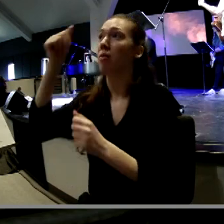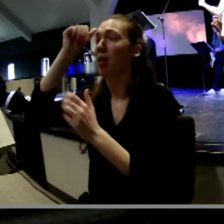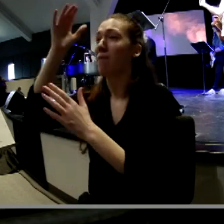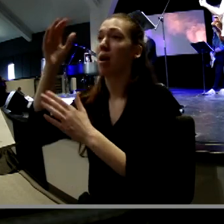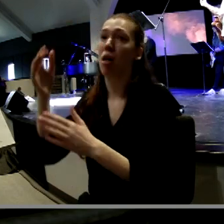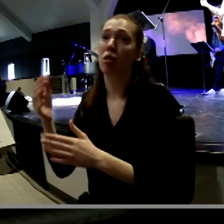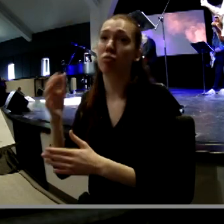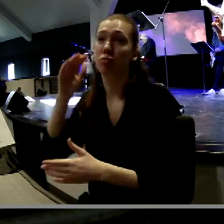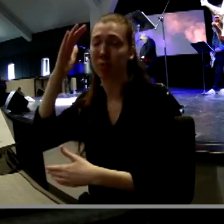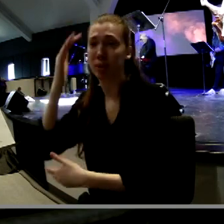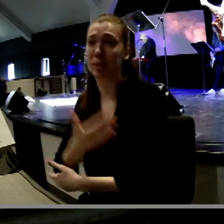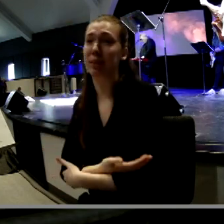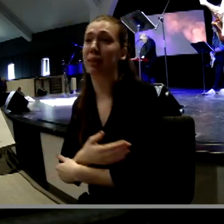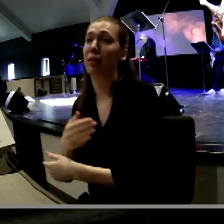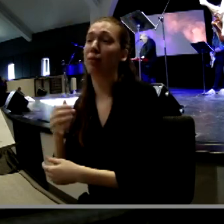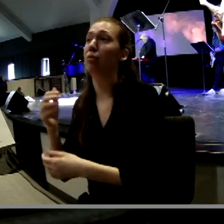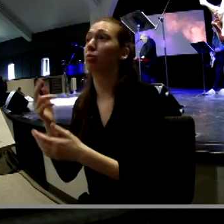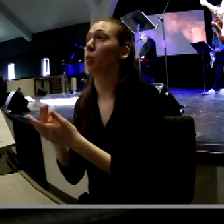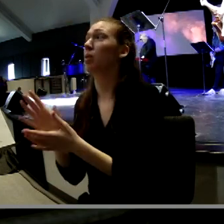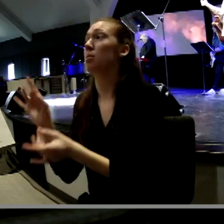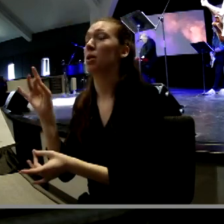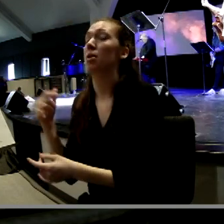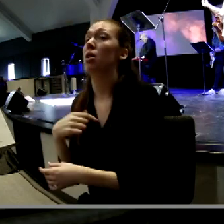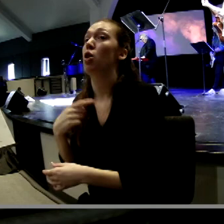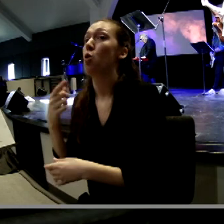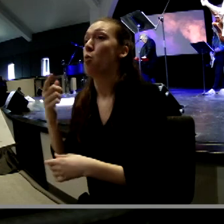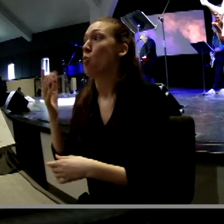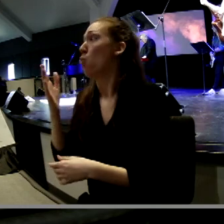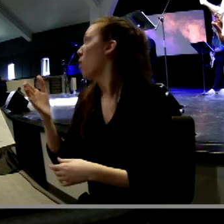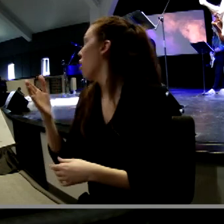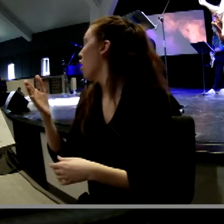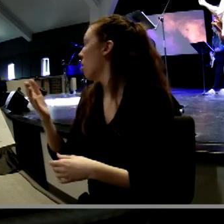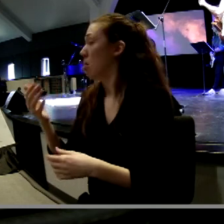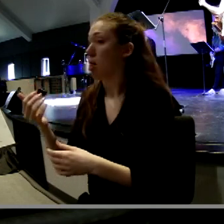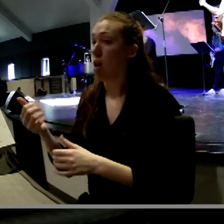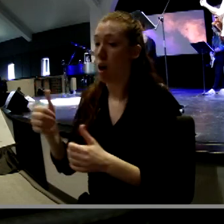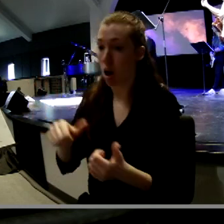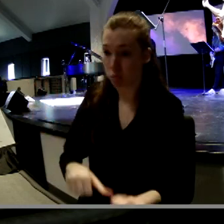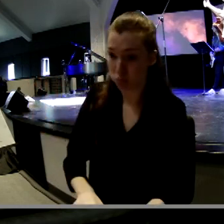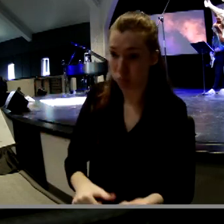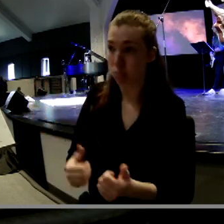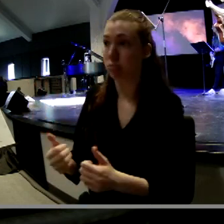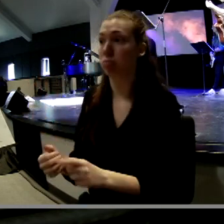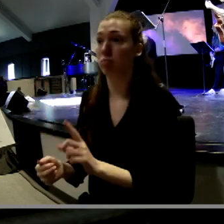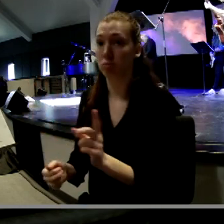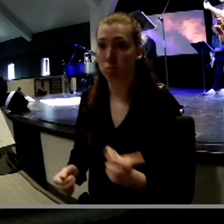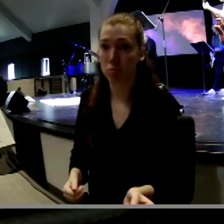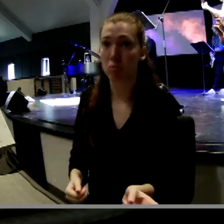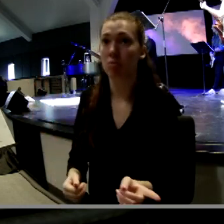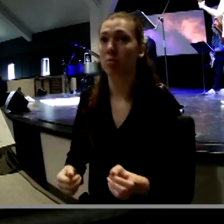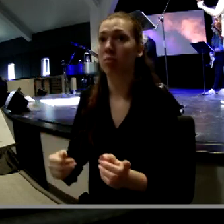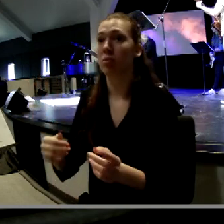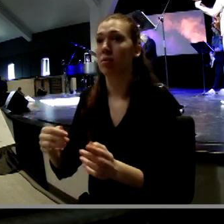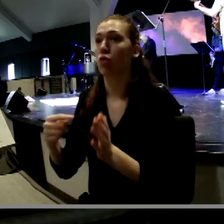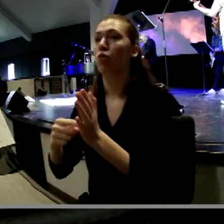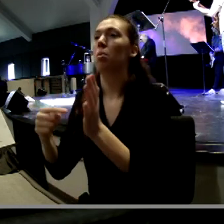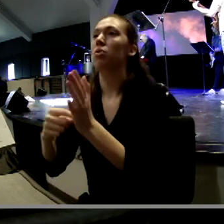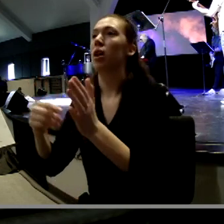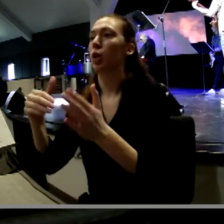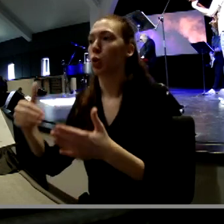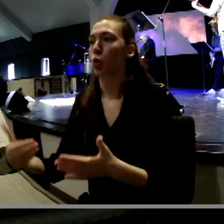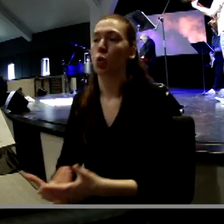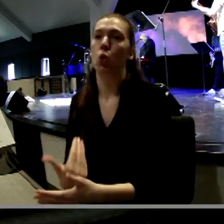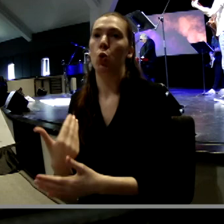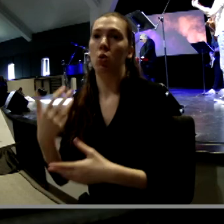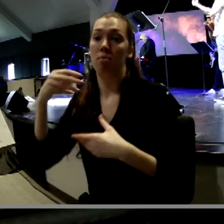Spirit, you're going to go down and you're going to come up. And this symbolizes this newness that's been in you